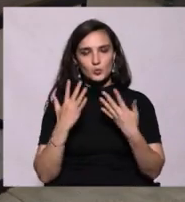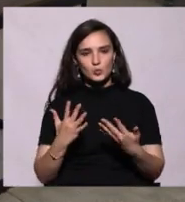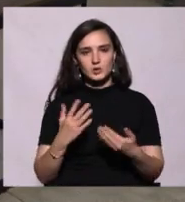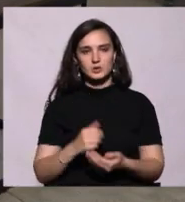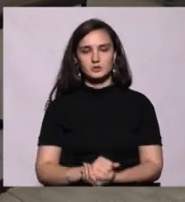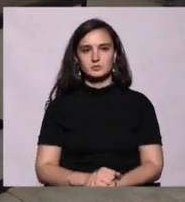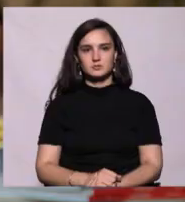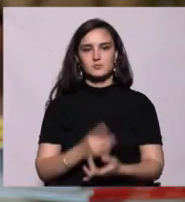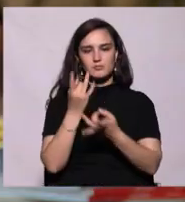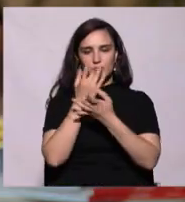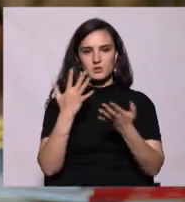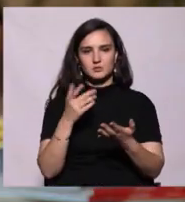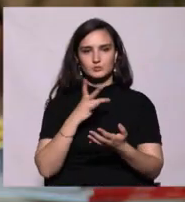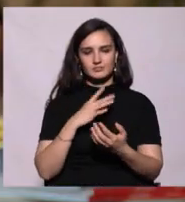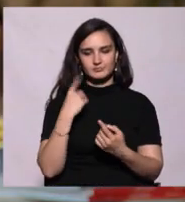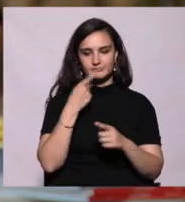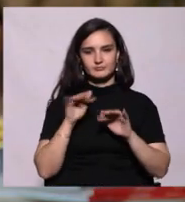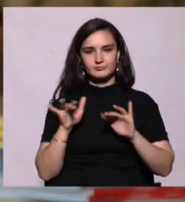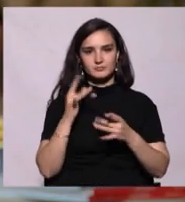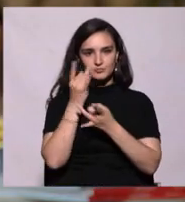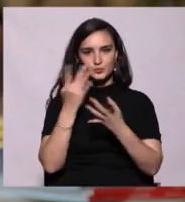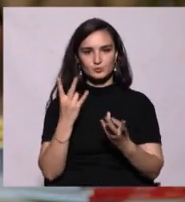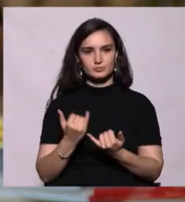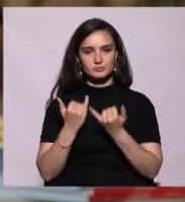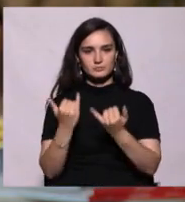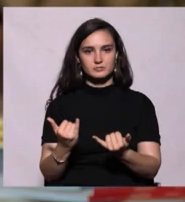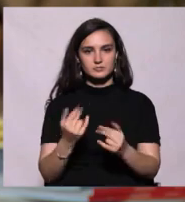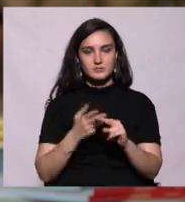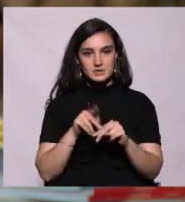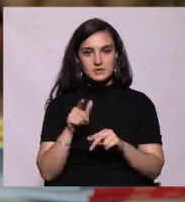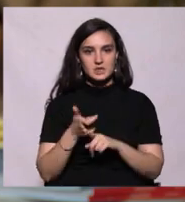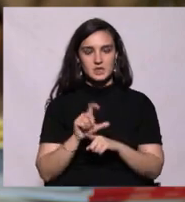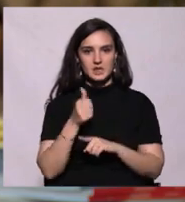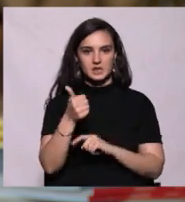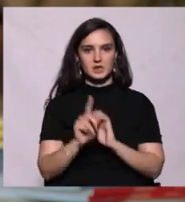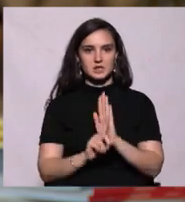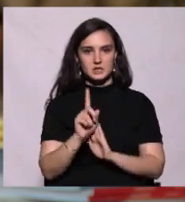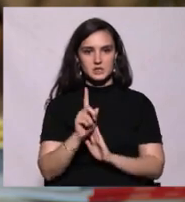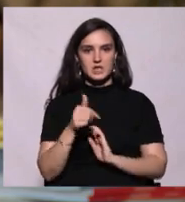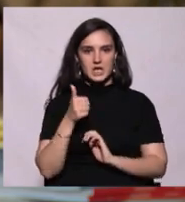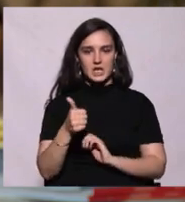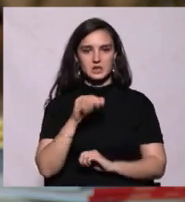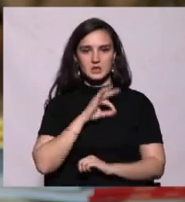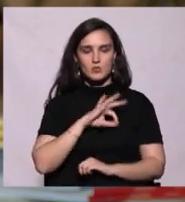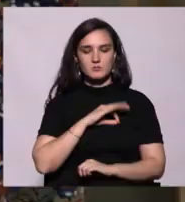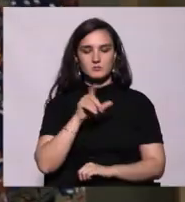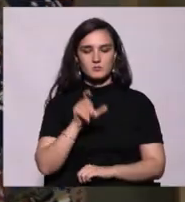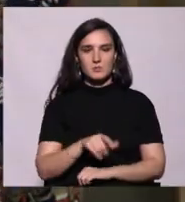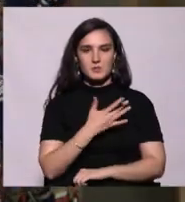a warm and polite manner when you greet the customer. It is a good start for good customer